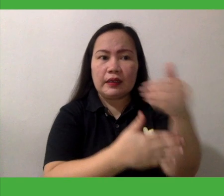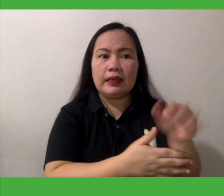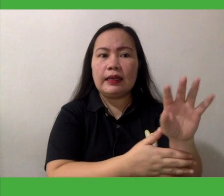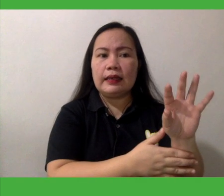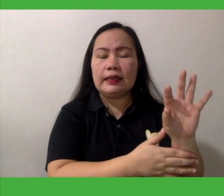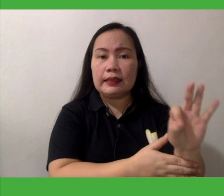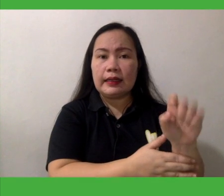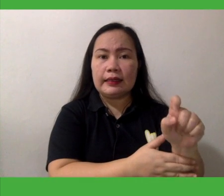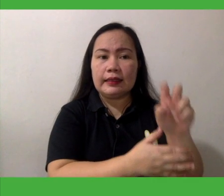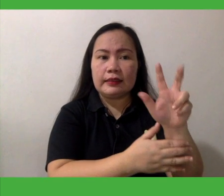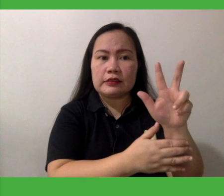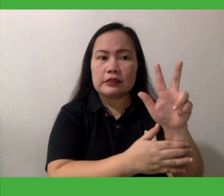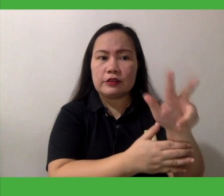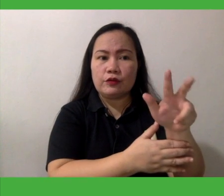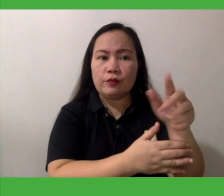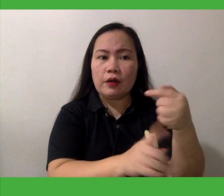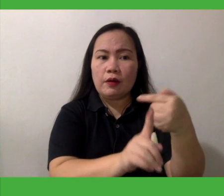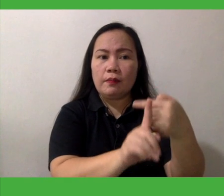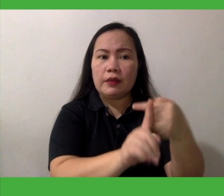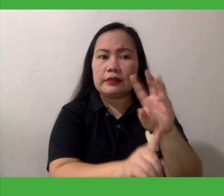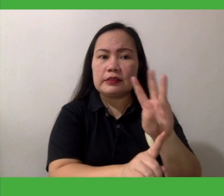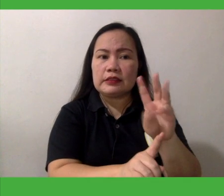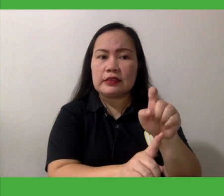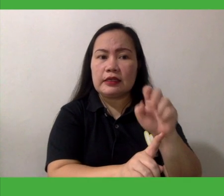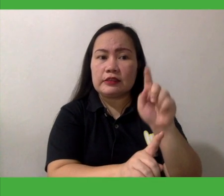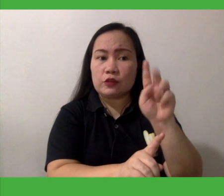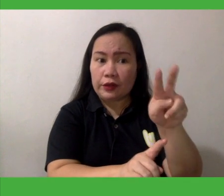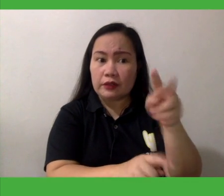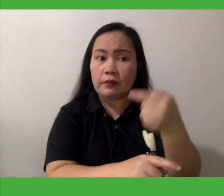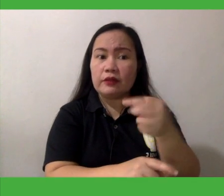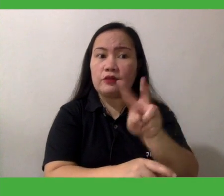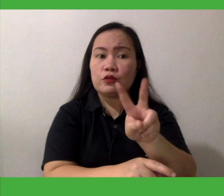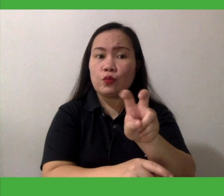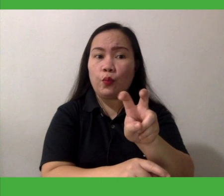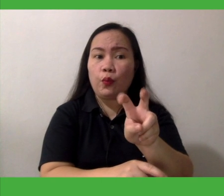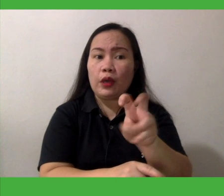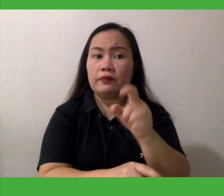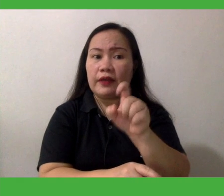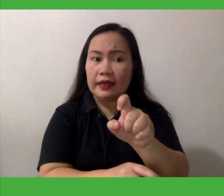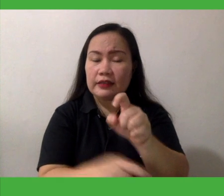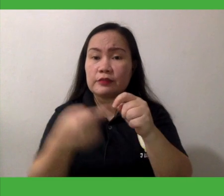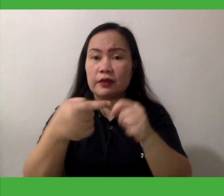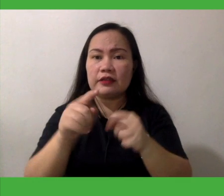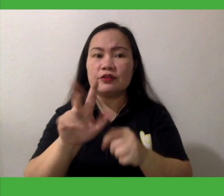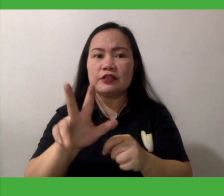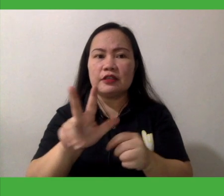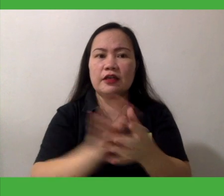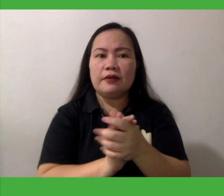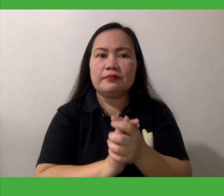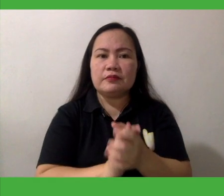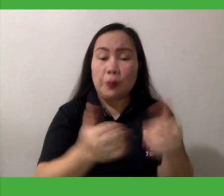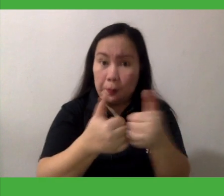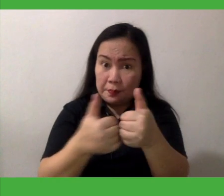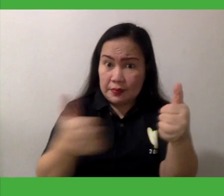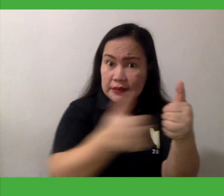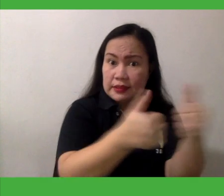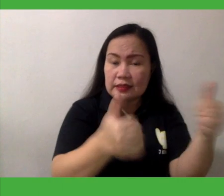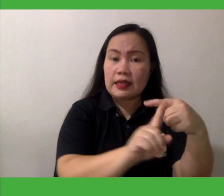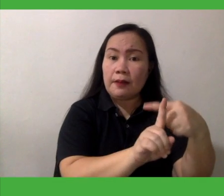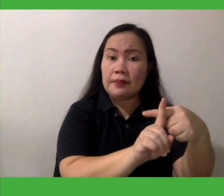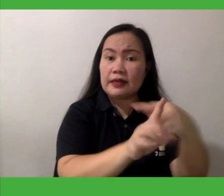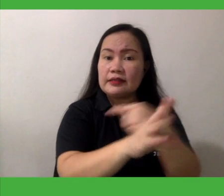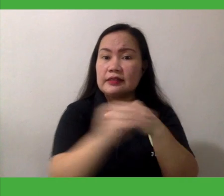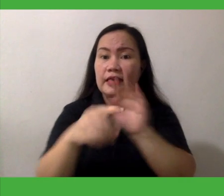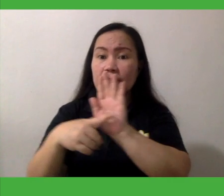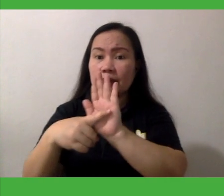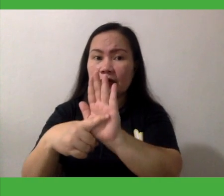next. 9x cubed plus 6x squared minus 12x minus 3. So, sige. Ito po ang naghihiwalay. Plus and